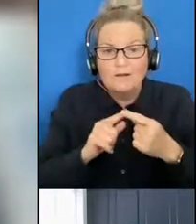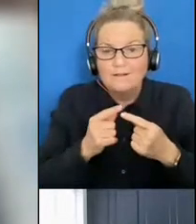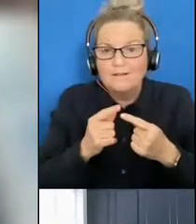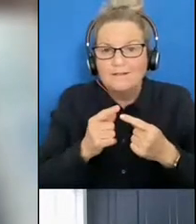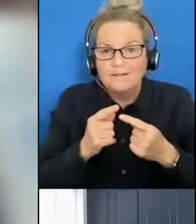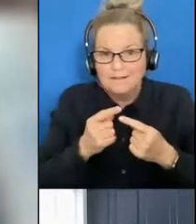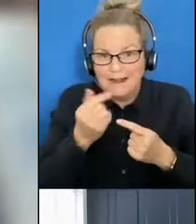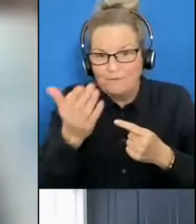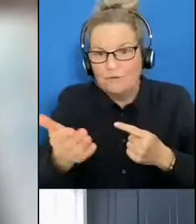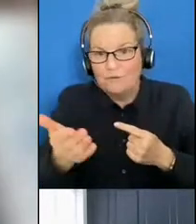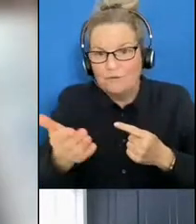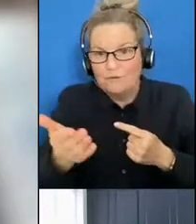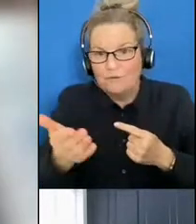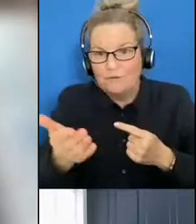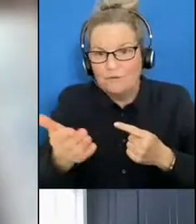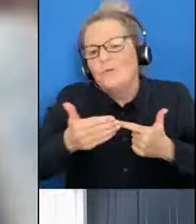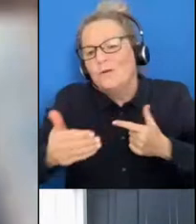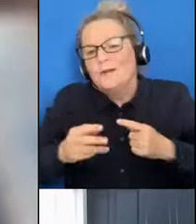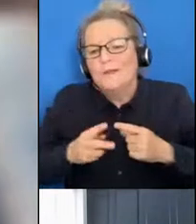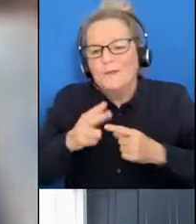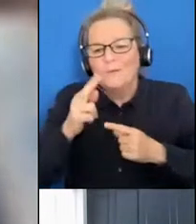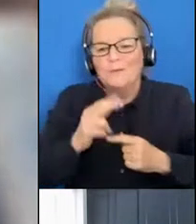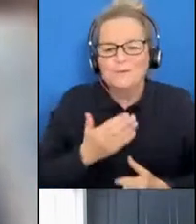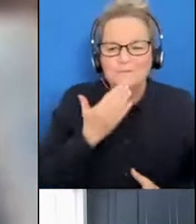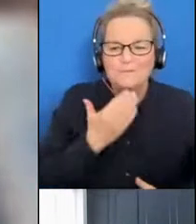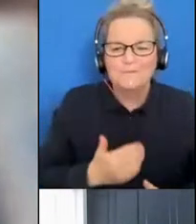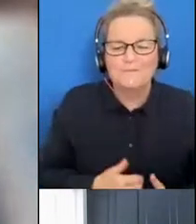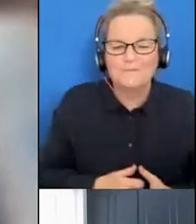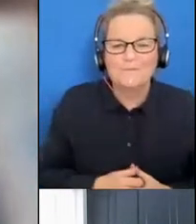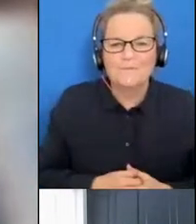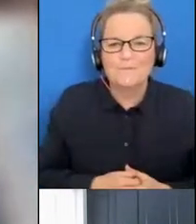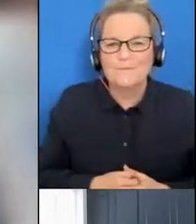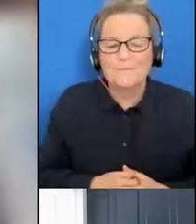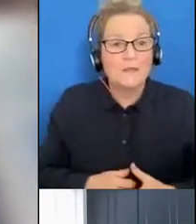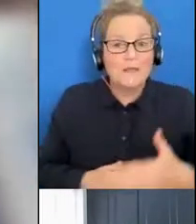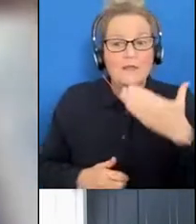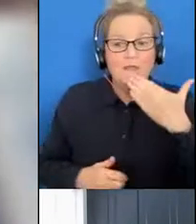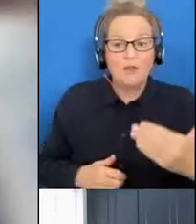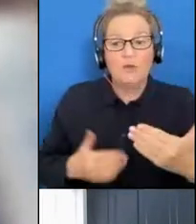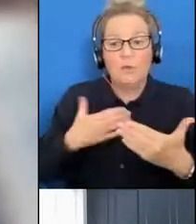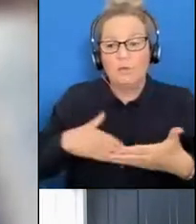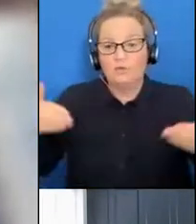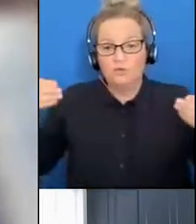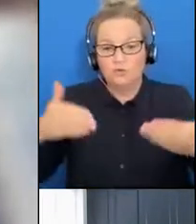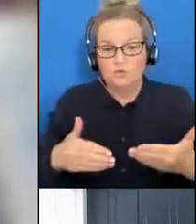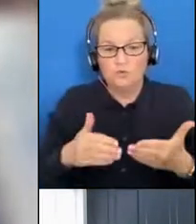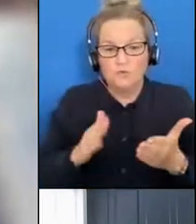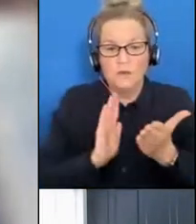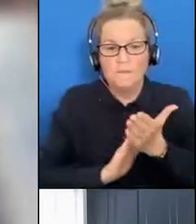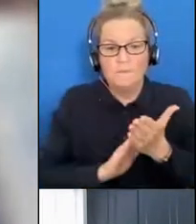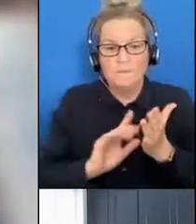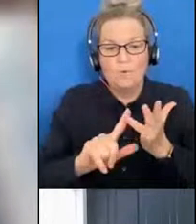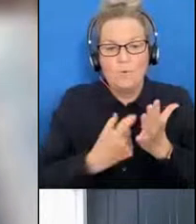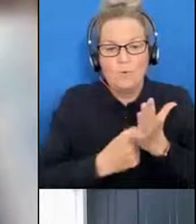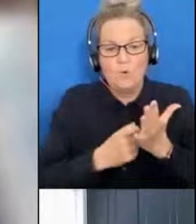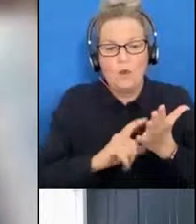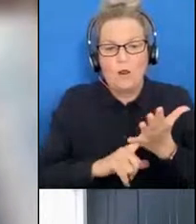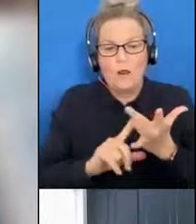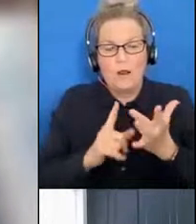launch. Thank you. Thank you so much, Helen. I'd now like to introduce you to Molai Kamara, the